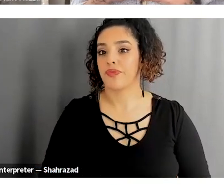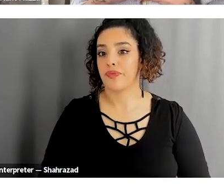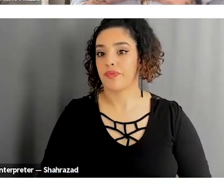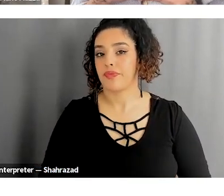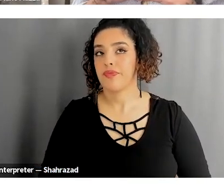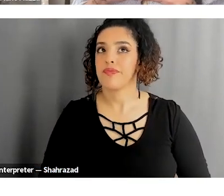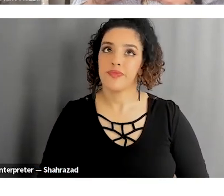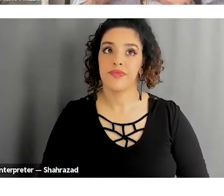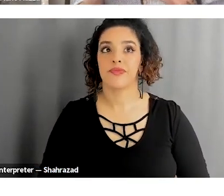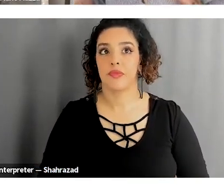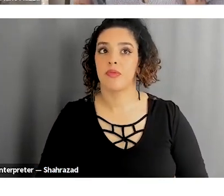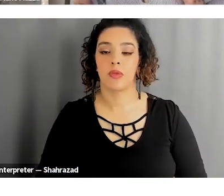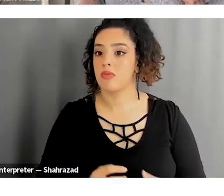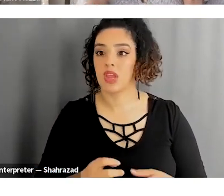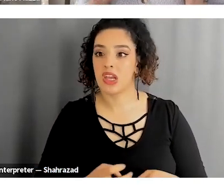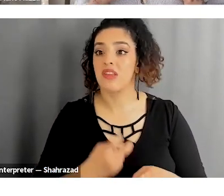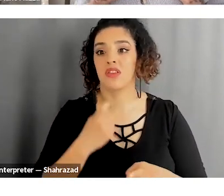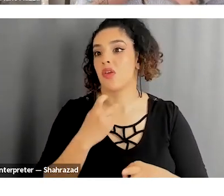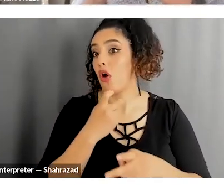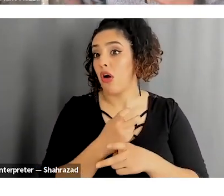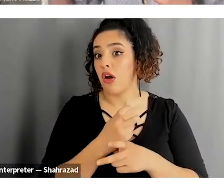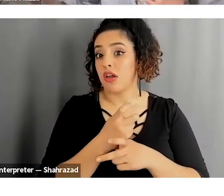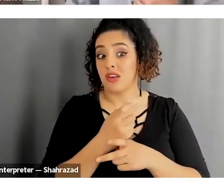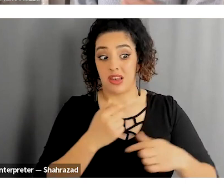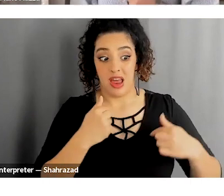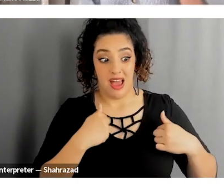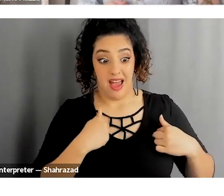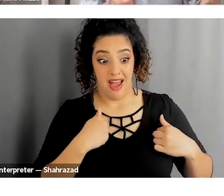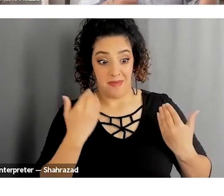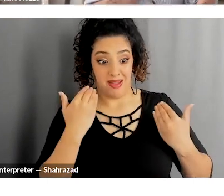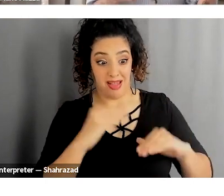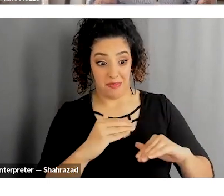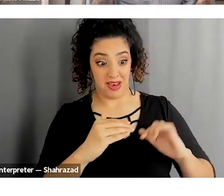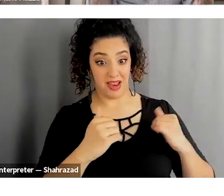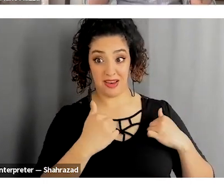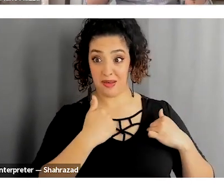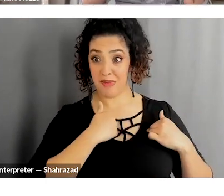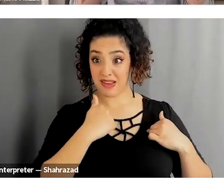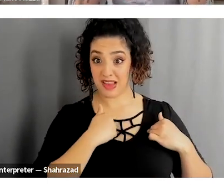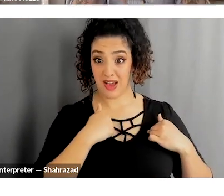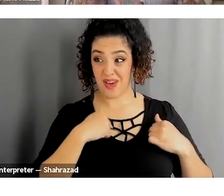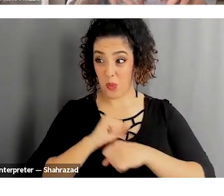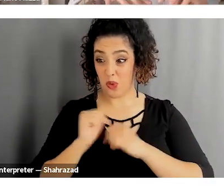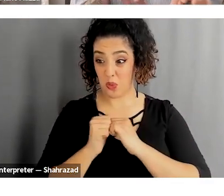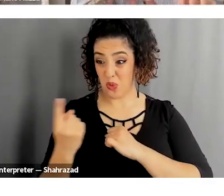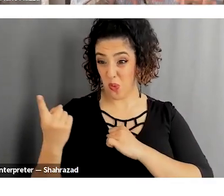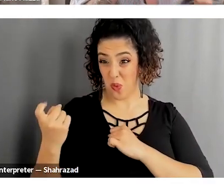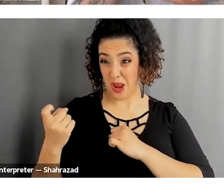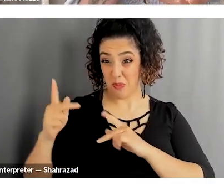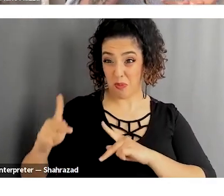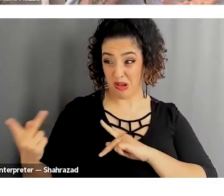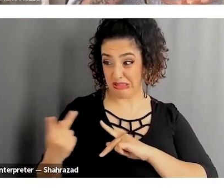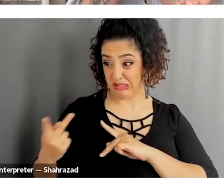it's hard, right? Because, I'm limited to myself, and I worked with one other person, but like, that's why I want to help kind of